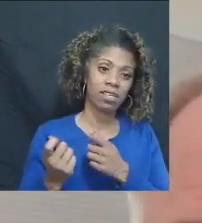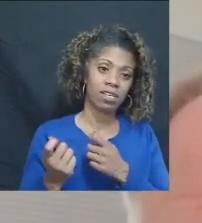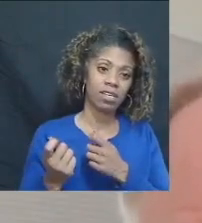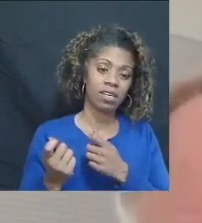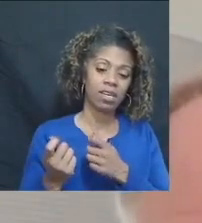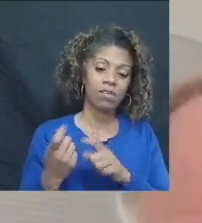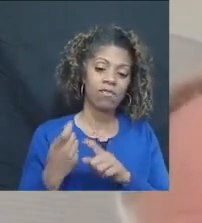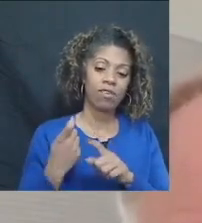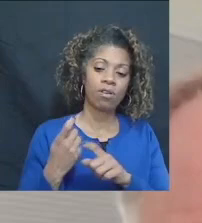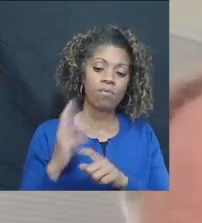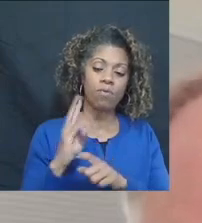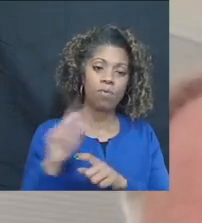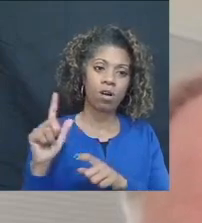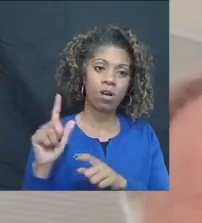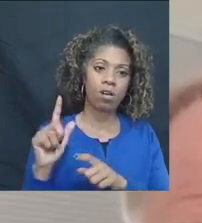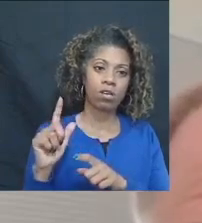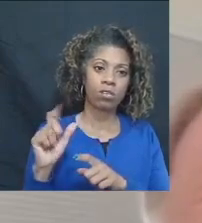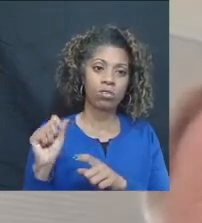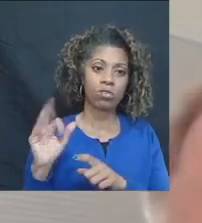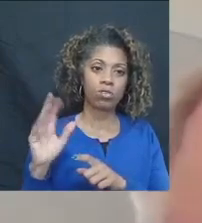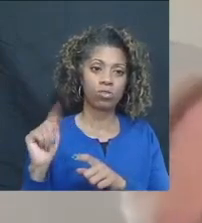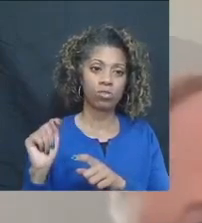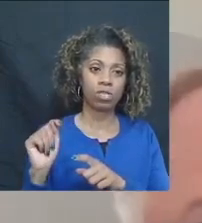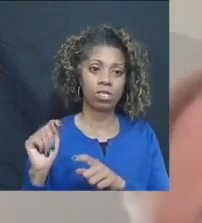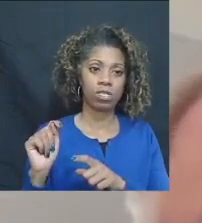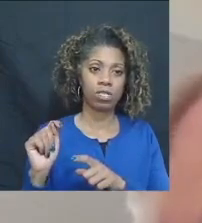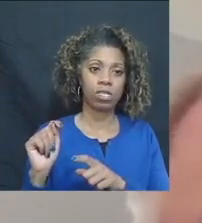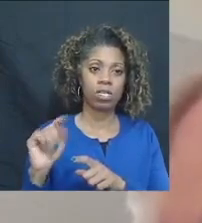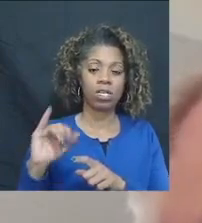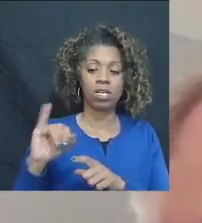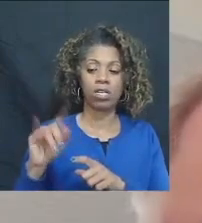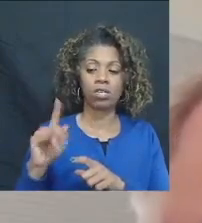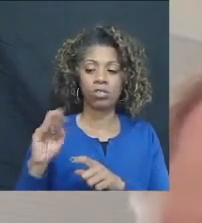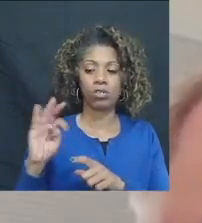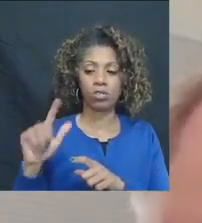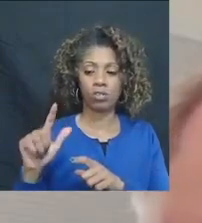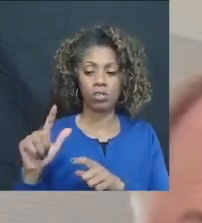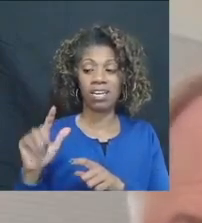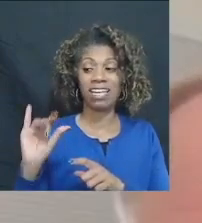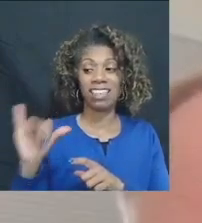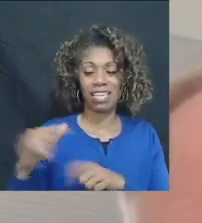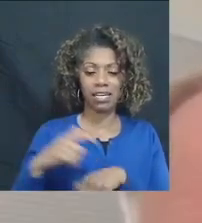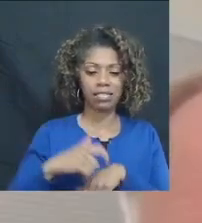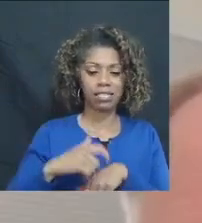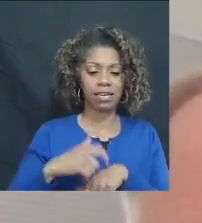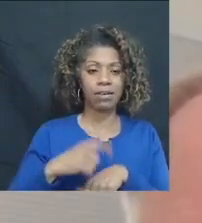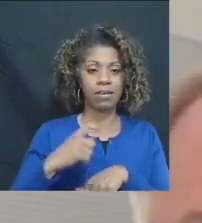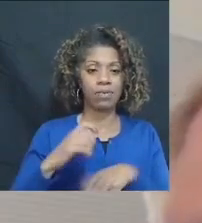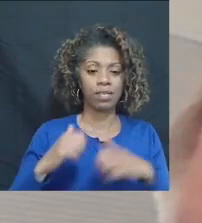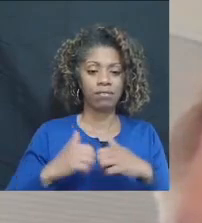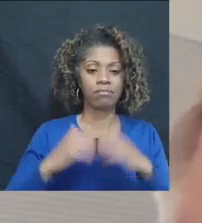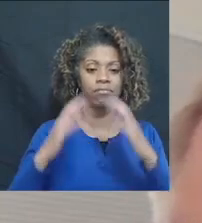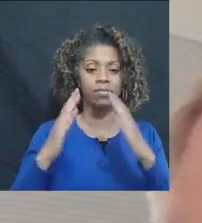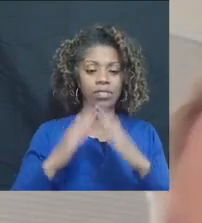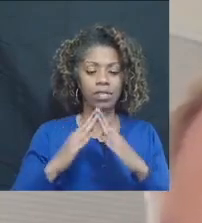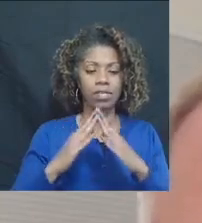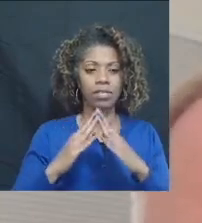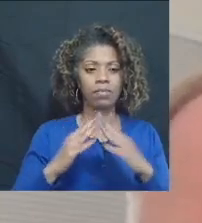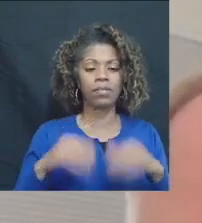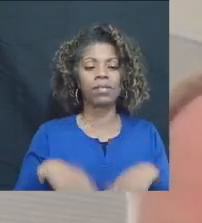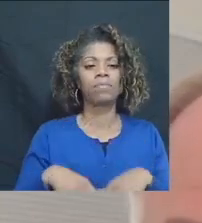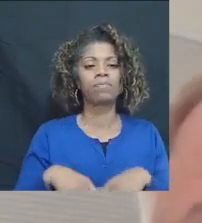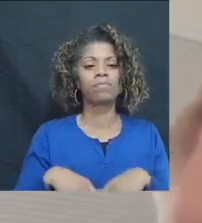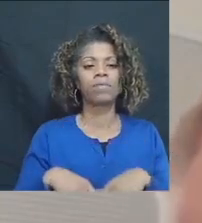became known as Kaiser Health News. And Kaiser Health News now, under direction of David Rousseau